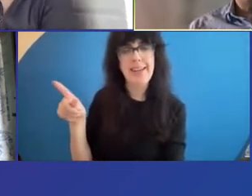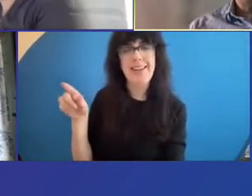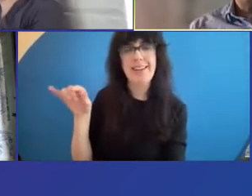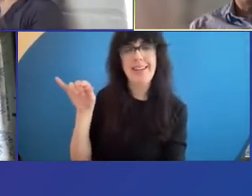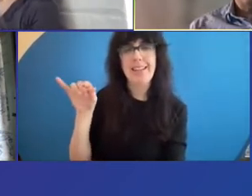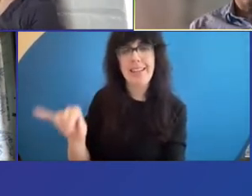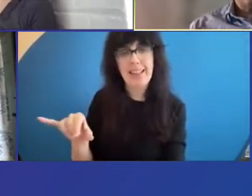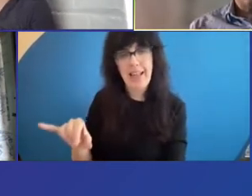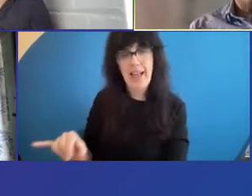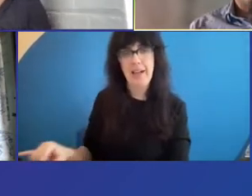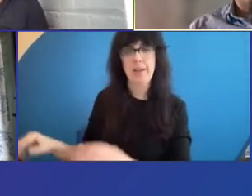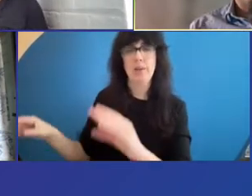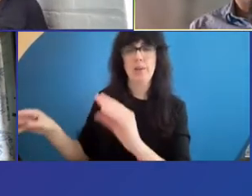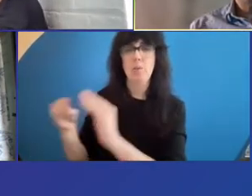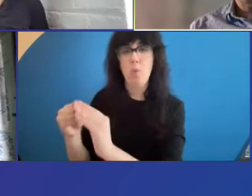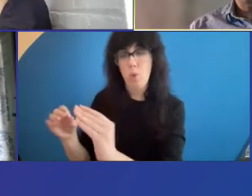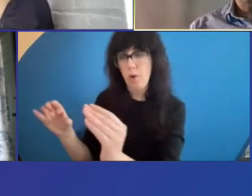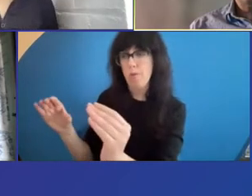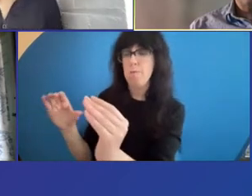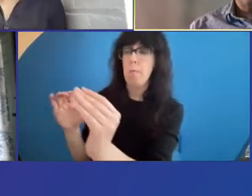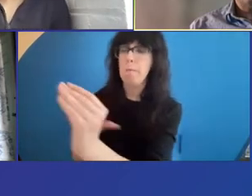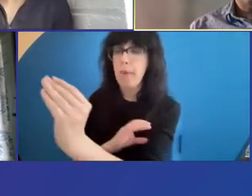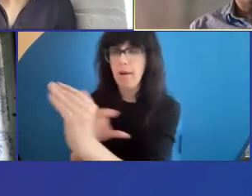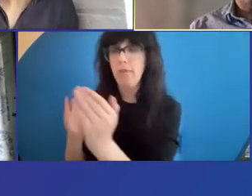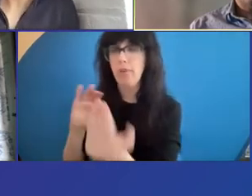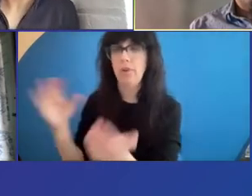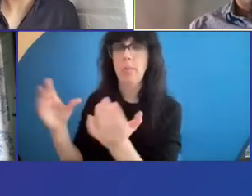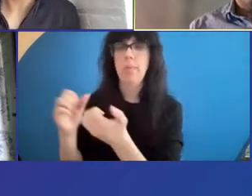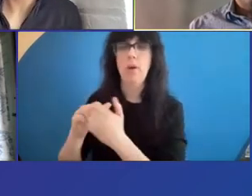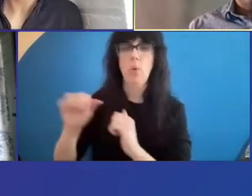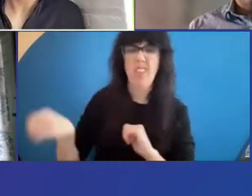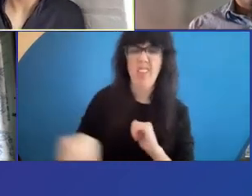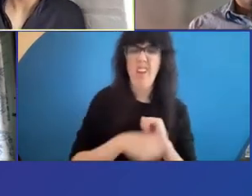many ways than any of the pills that she takes